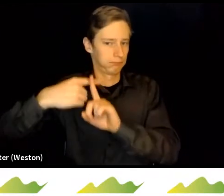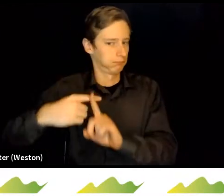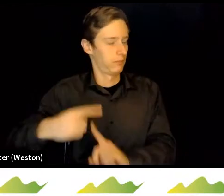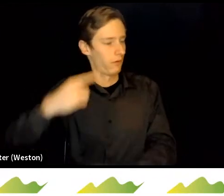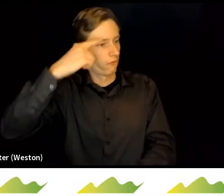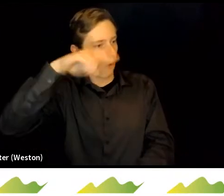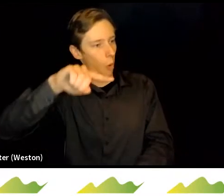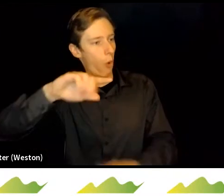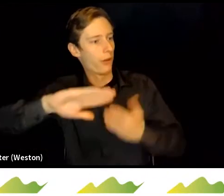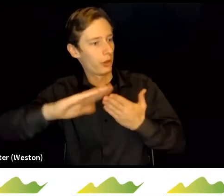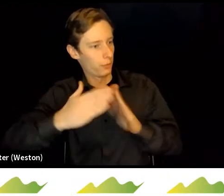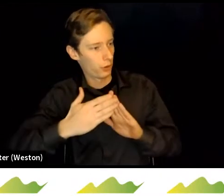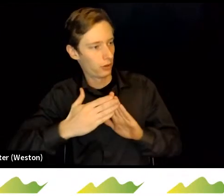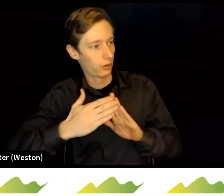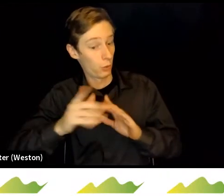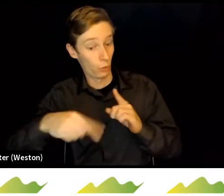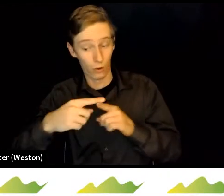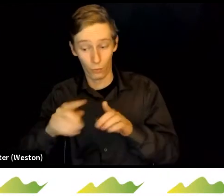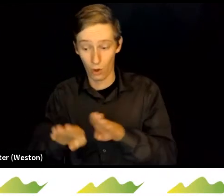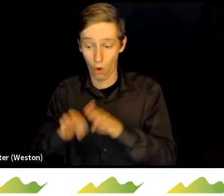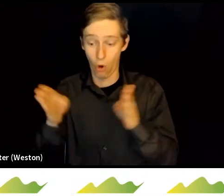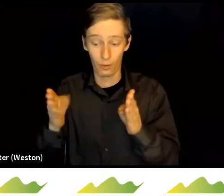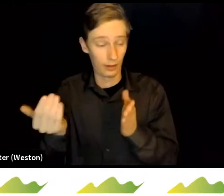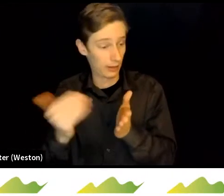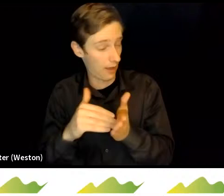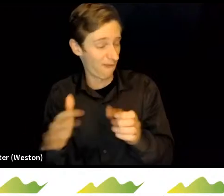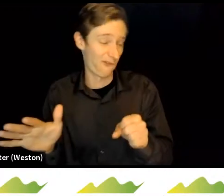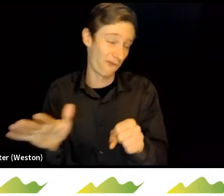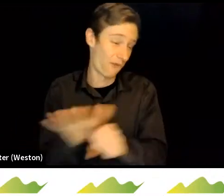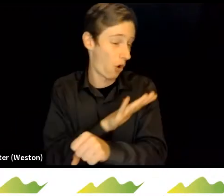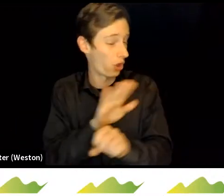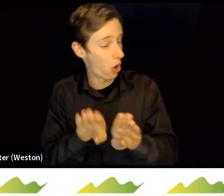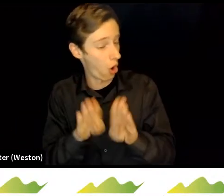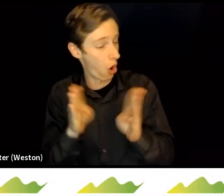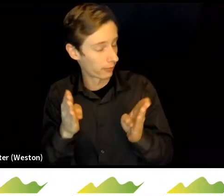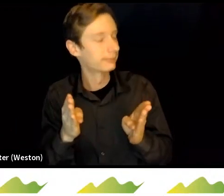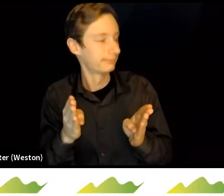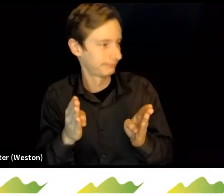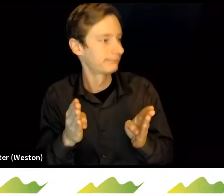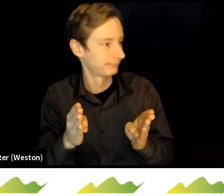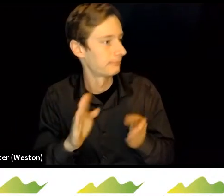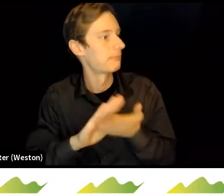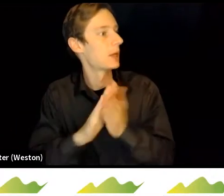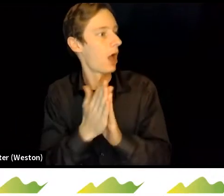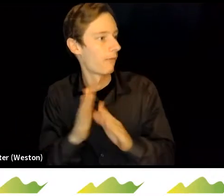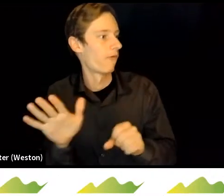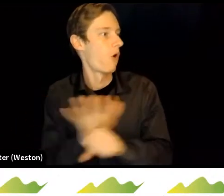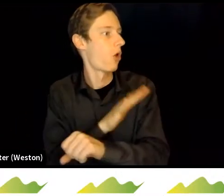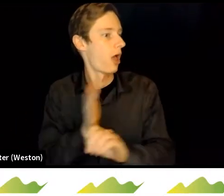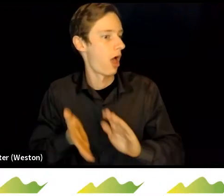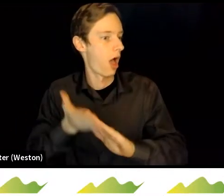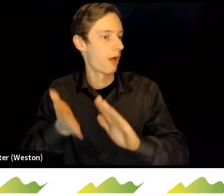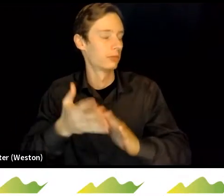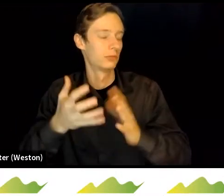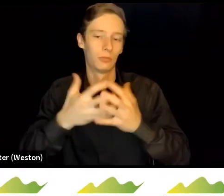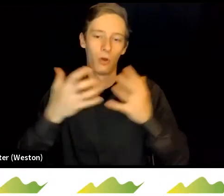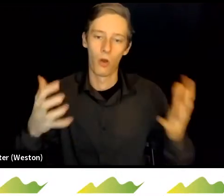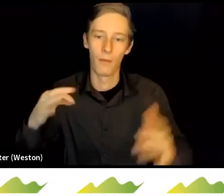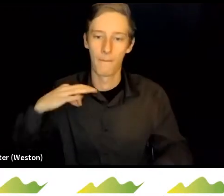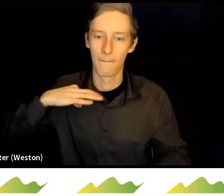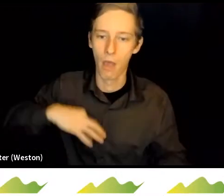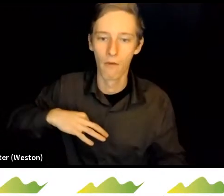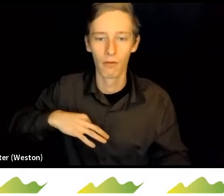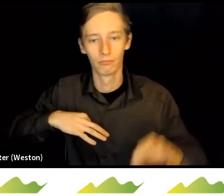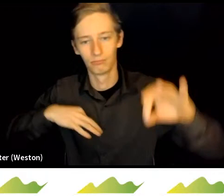community once we open it back, fully up and it becomes fully operational. There's benefit not only for the